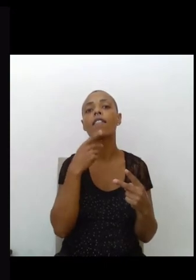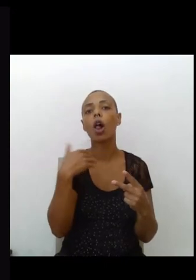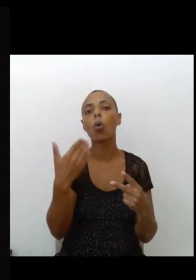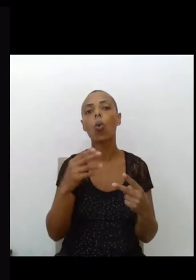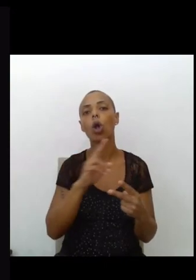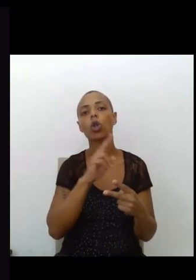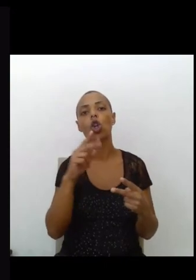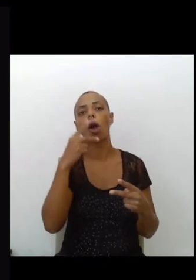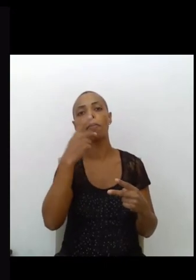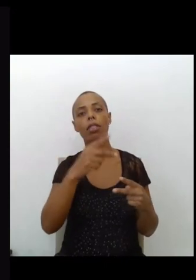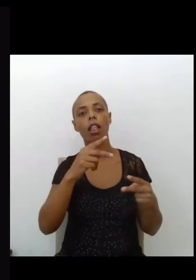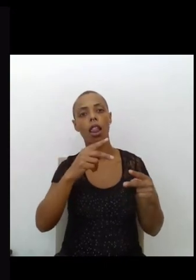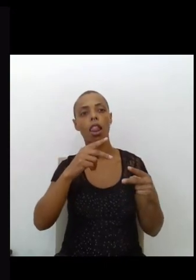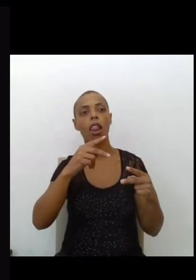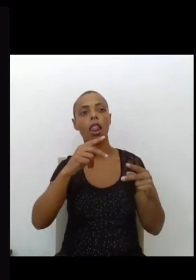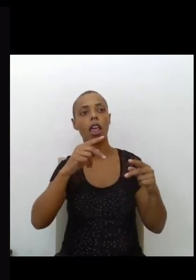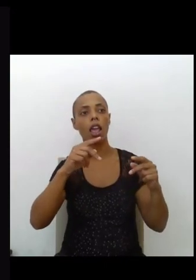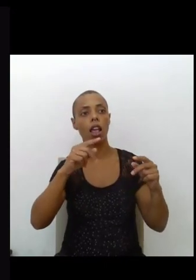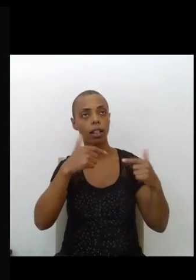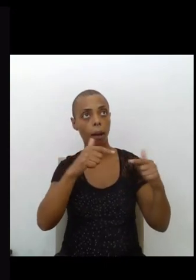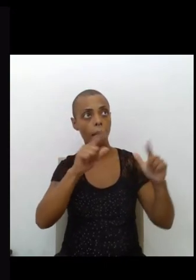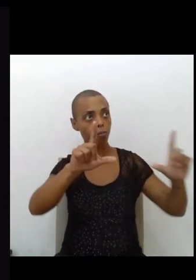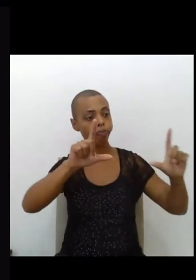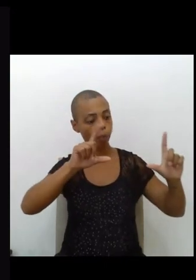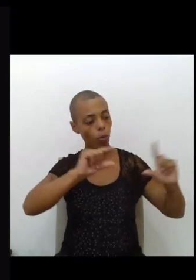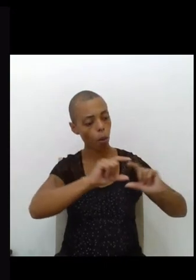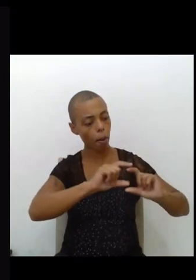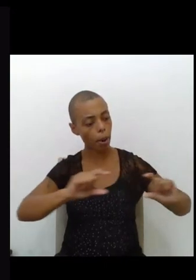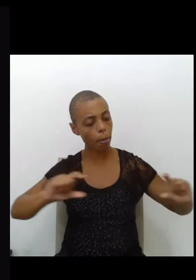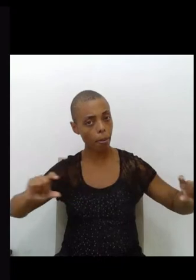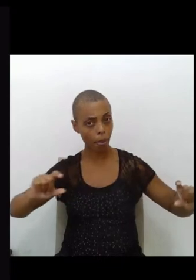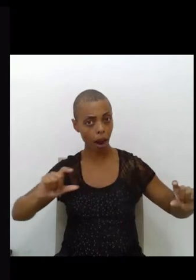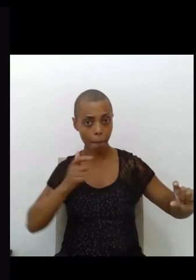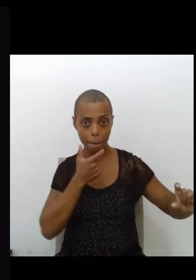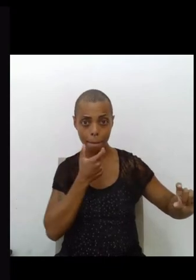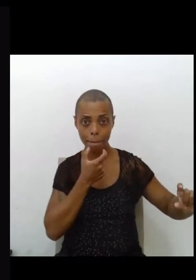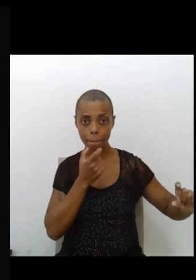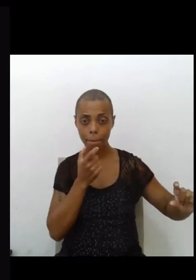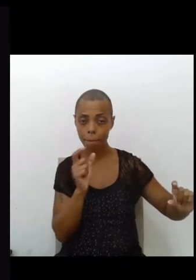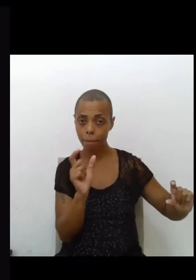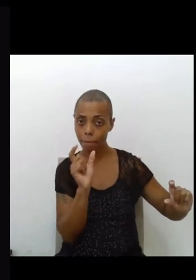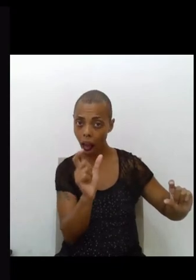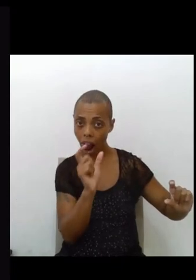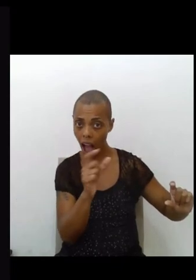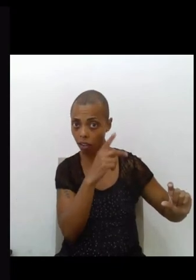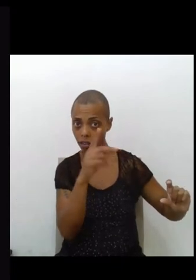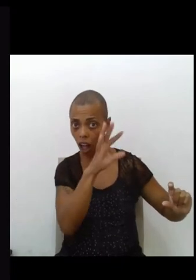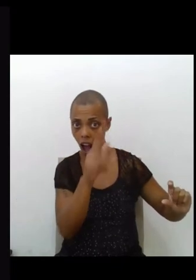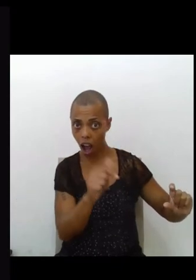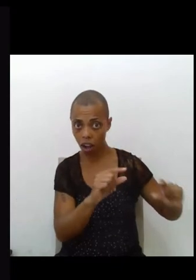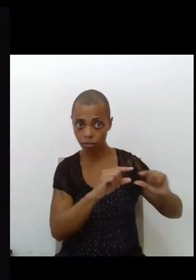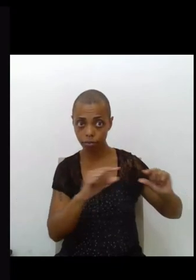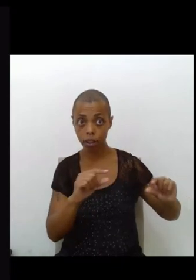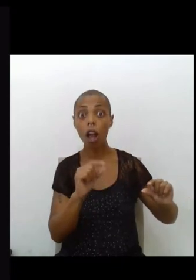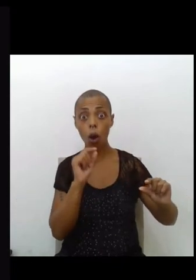instance guarding against translatability and mistranslation